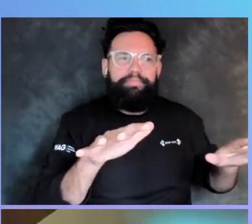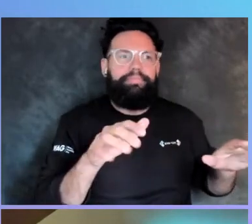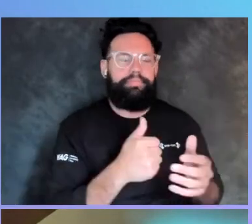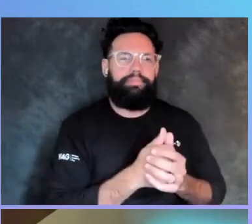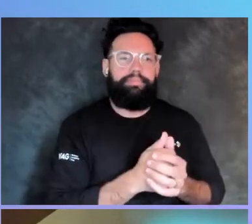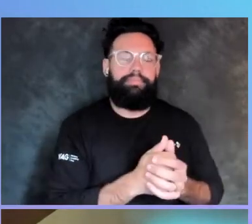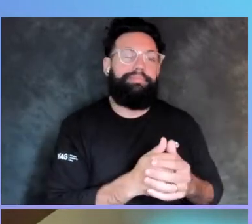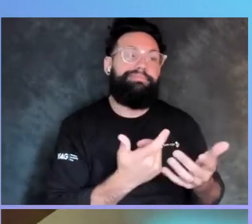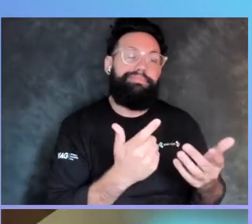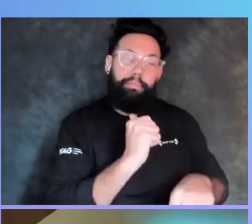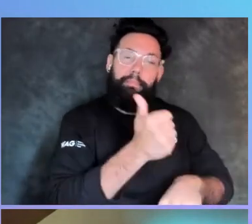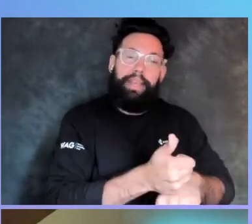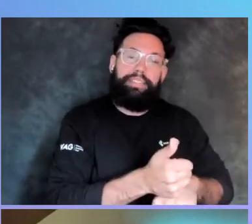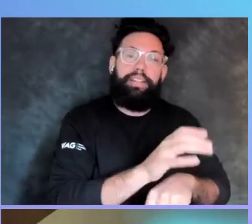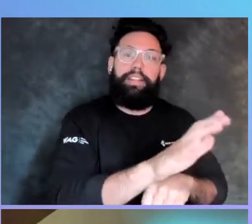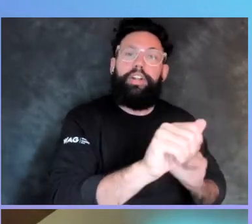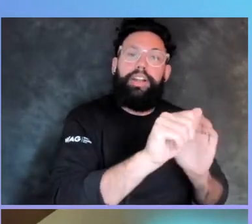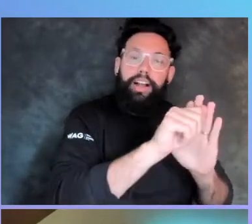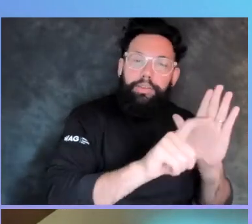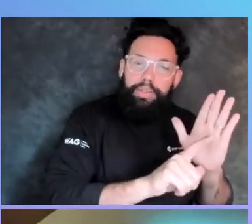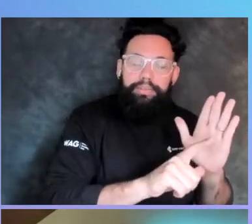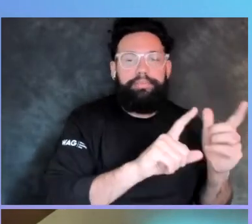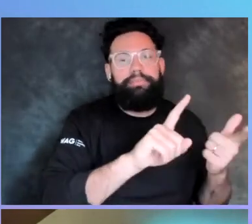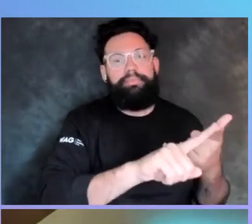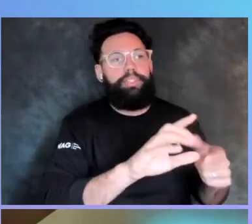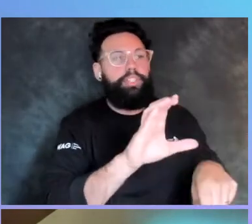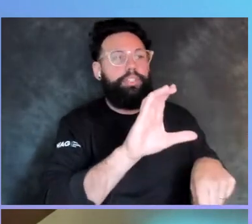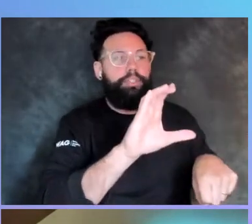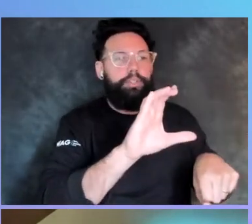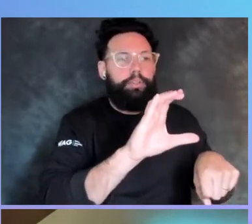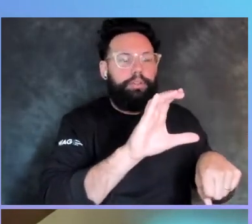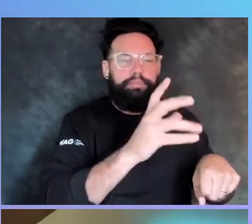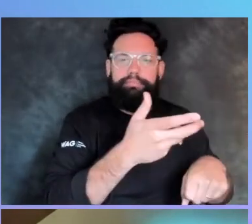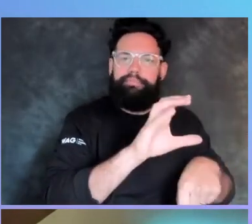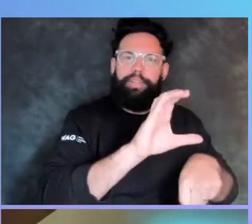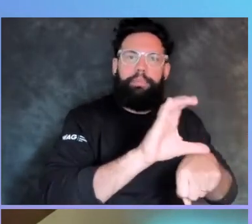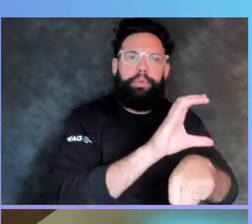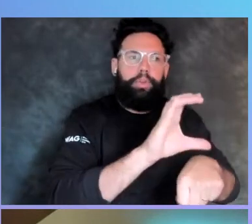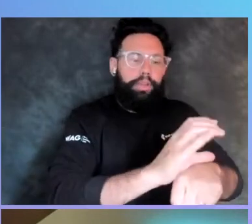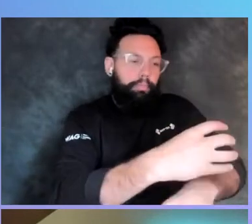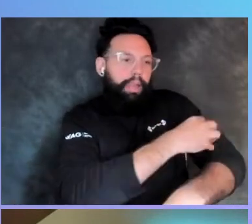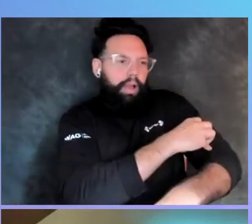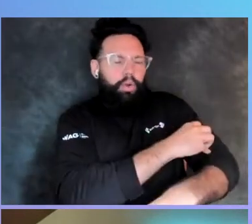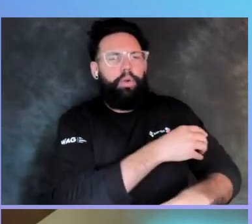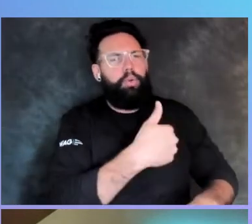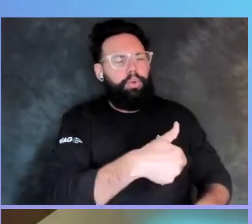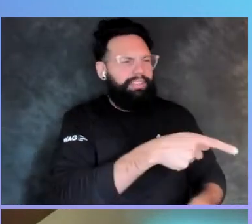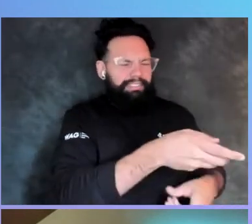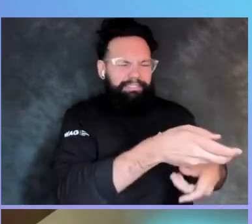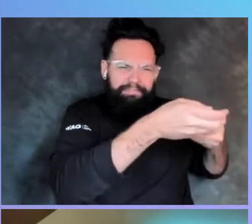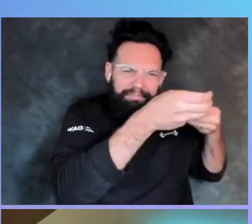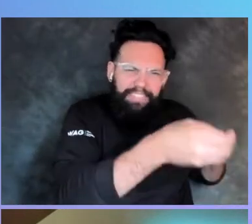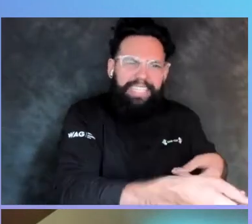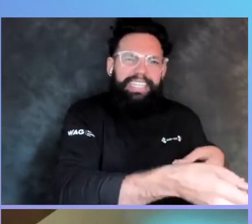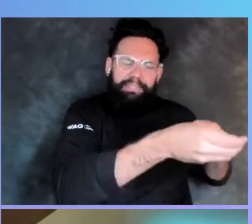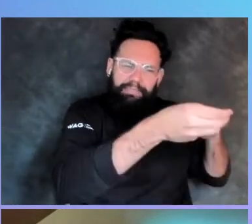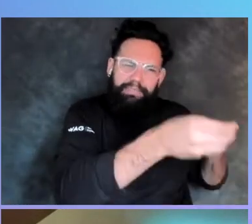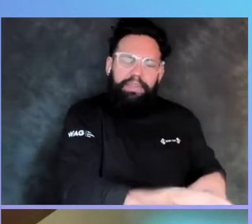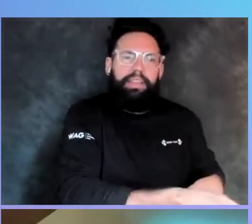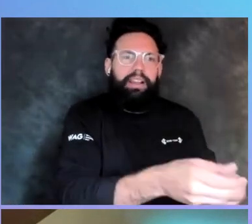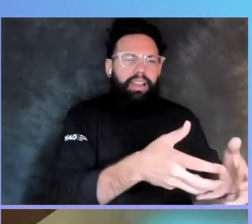power. Their training process is unique because they've been fed a tremendous amount of data from human written text and